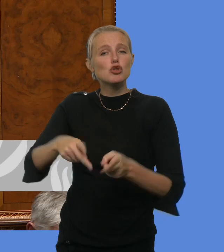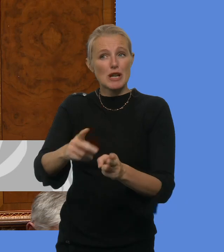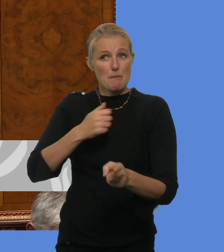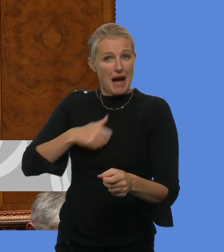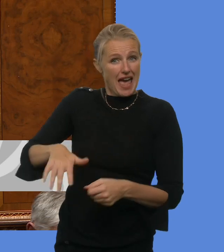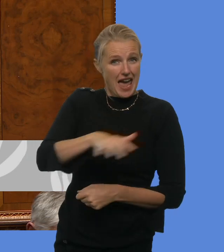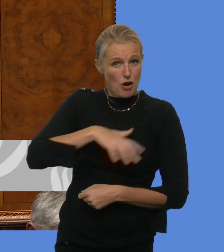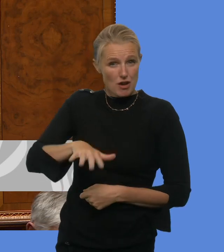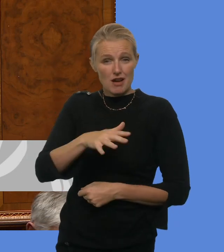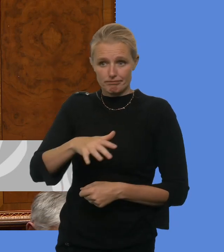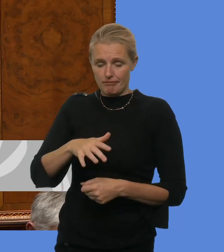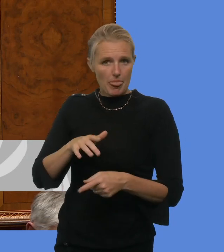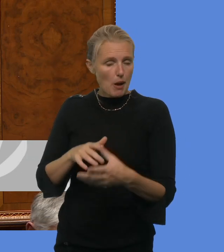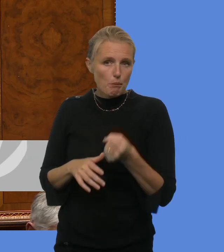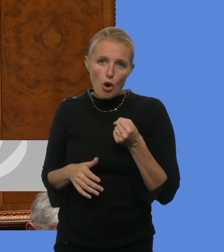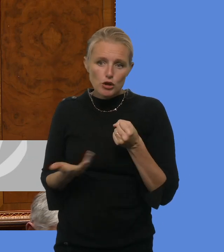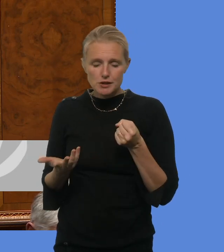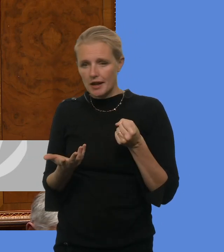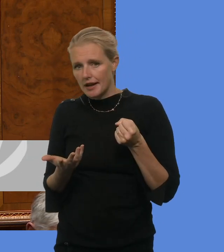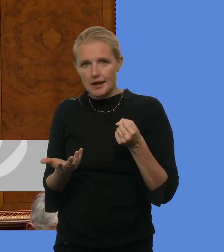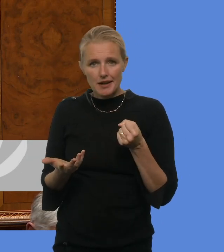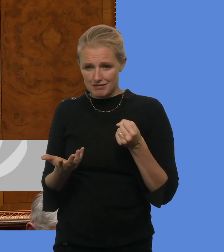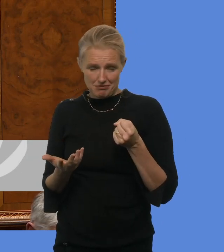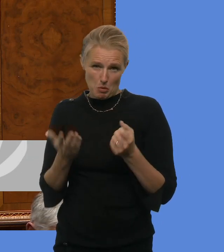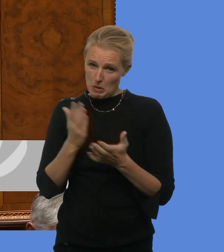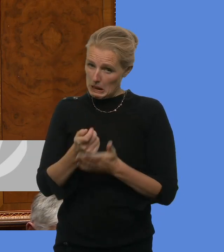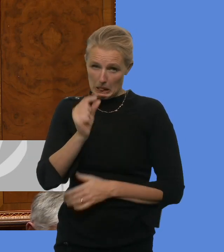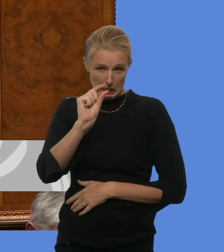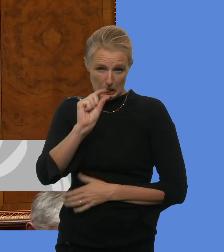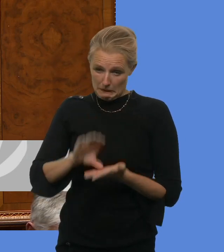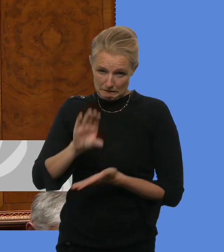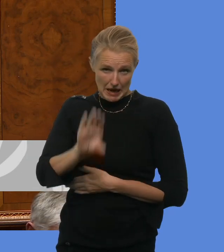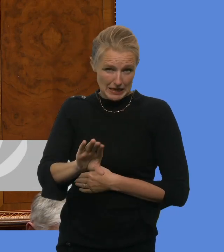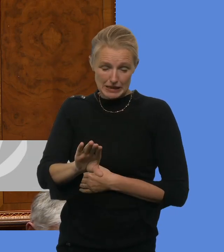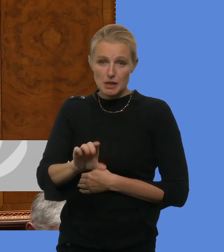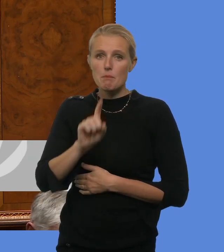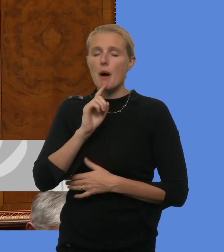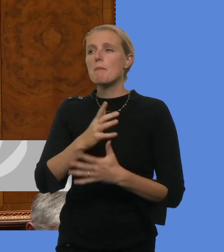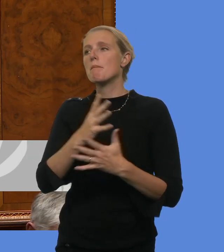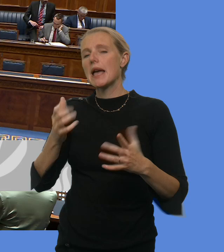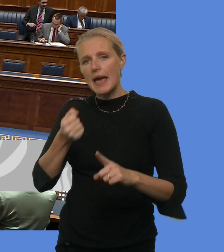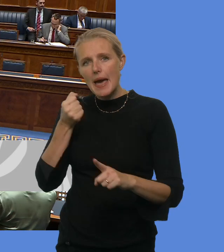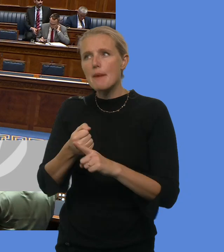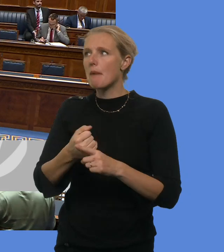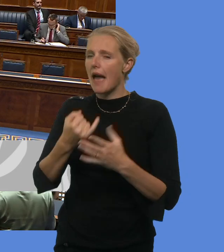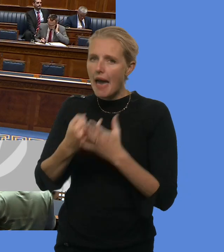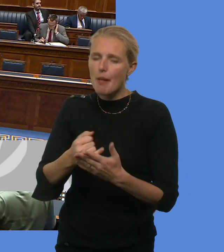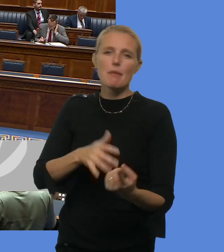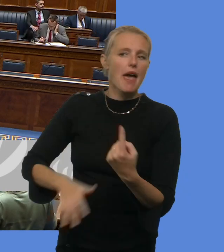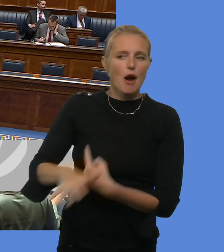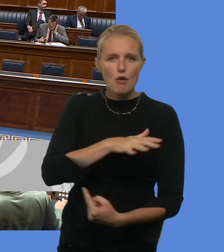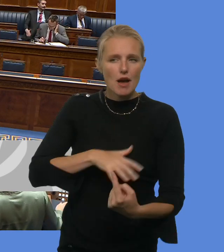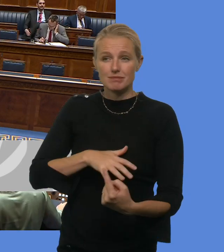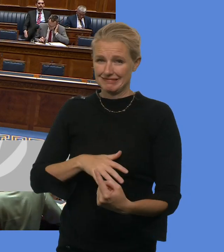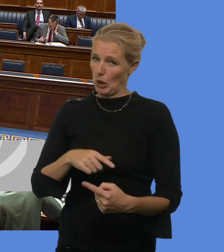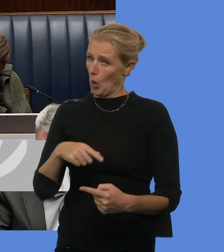has also been paused, which would have little financial requirement for his department but would have a big impact on our capital city? Minister, very briefly, please.